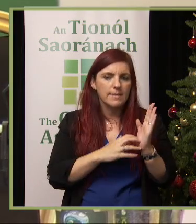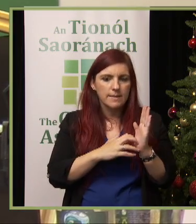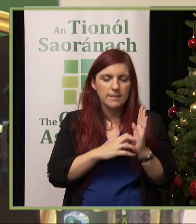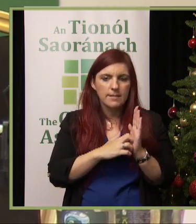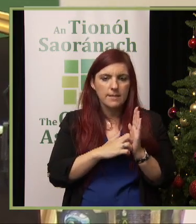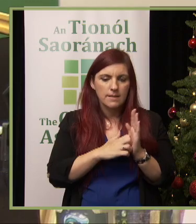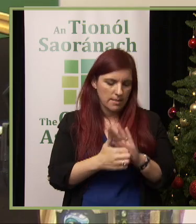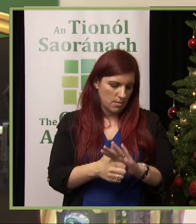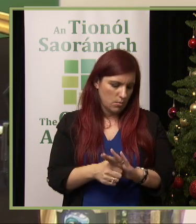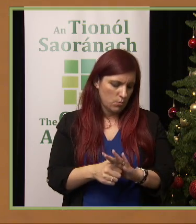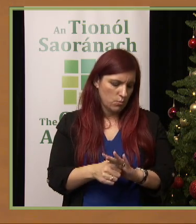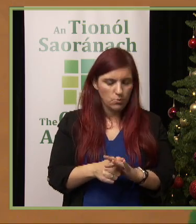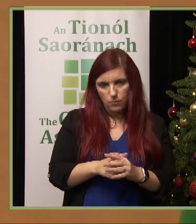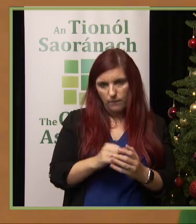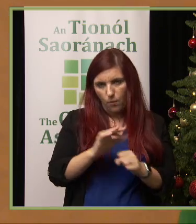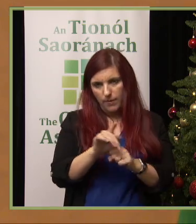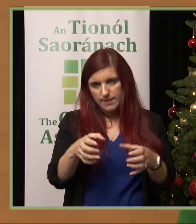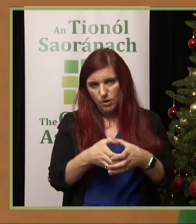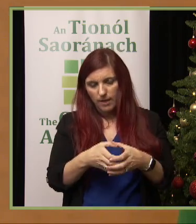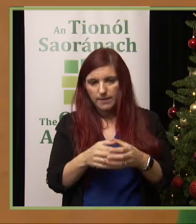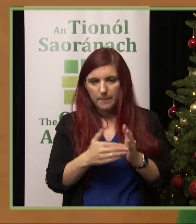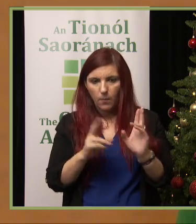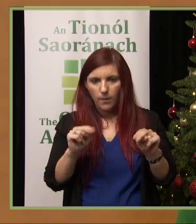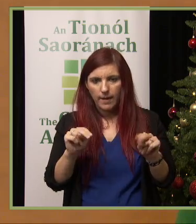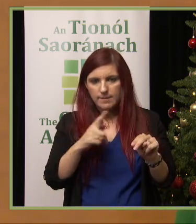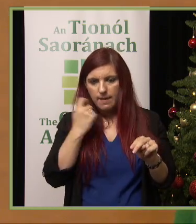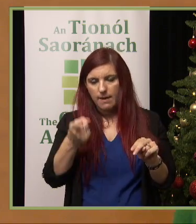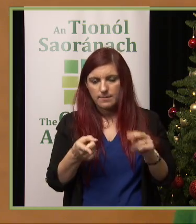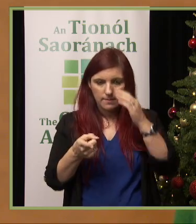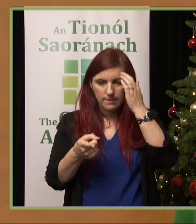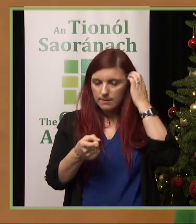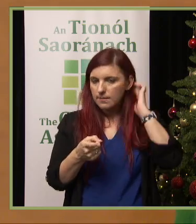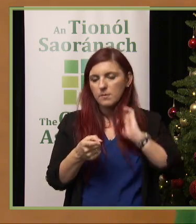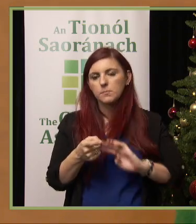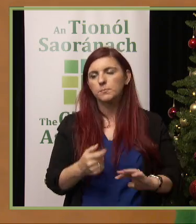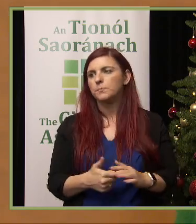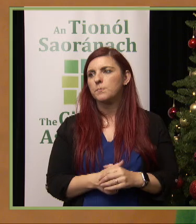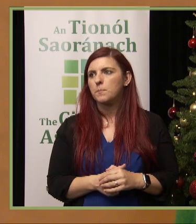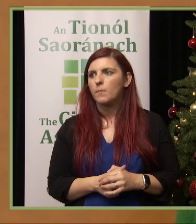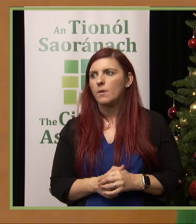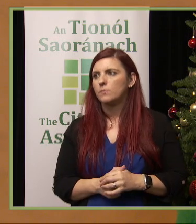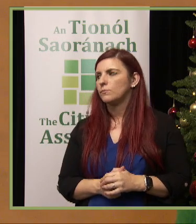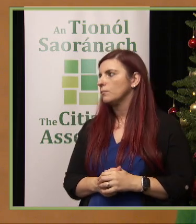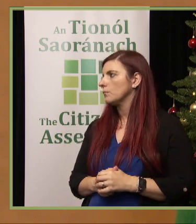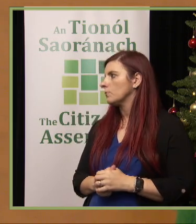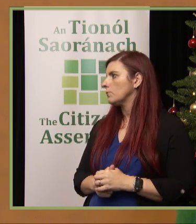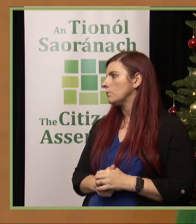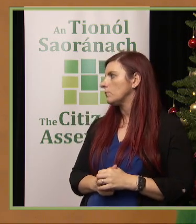to this section, that we can say that by the state we mean those who are giving the loans.